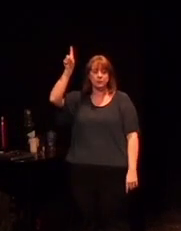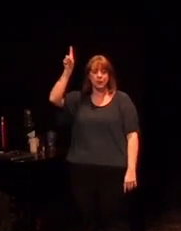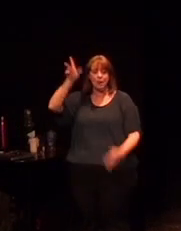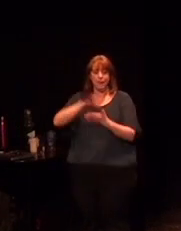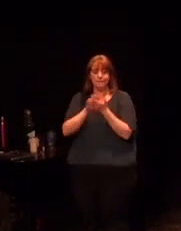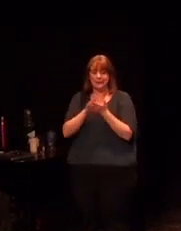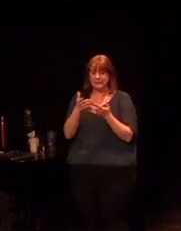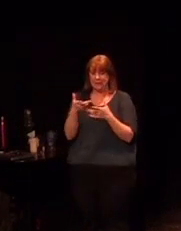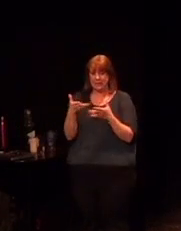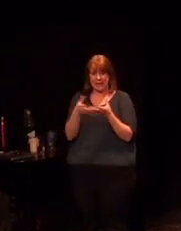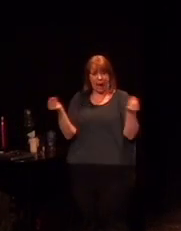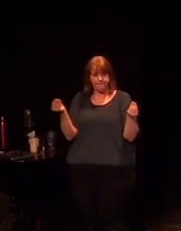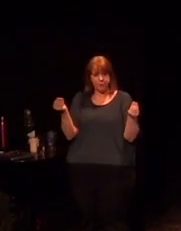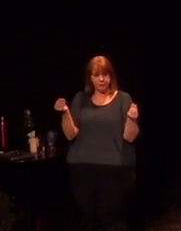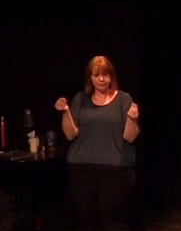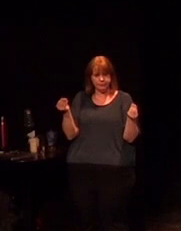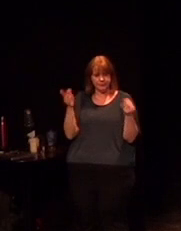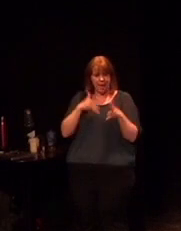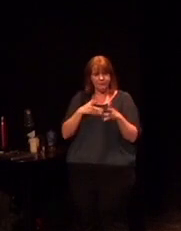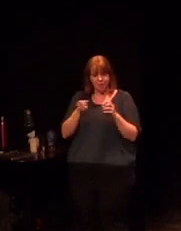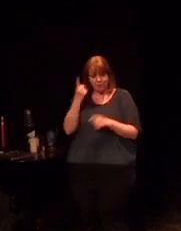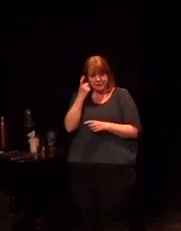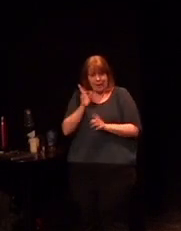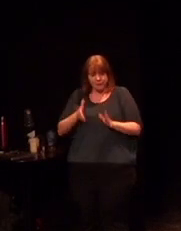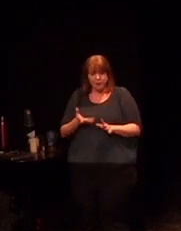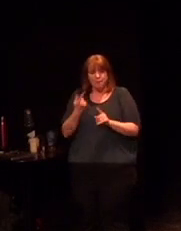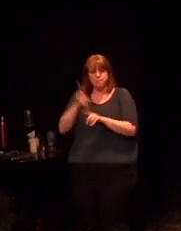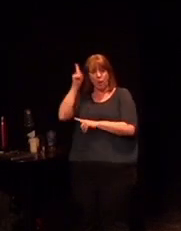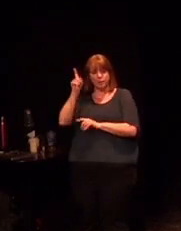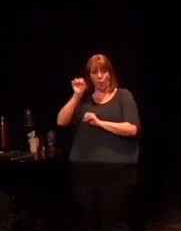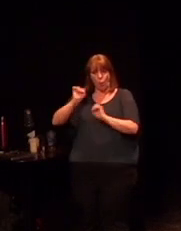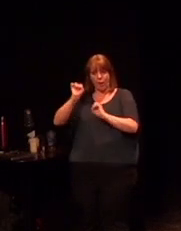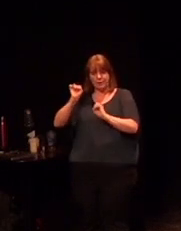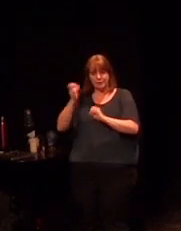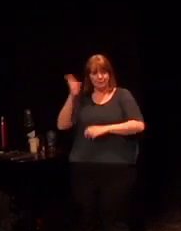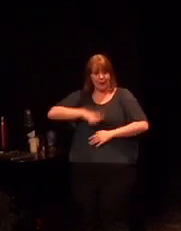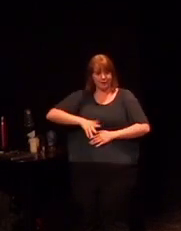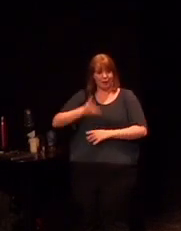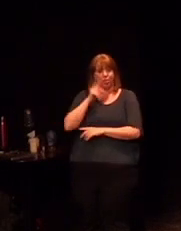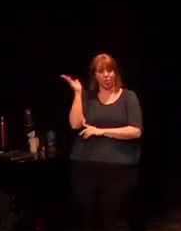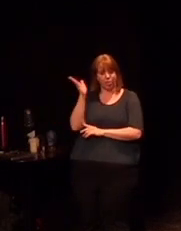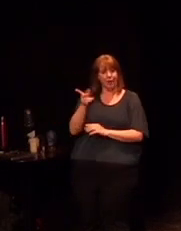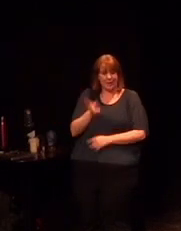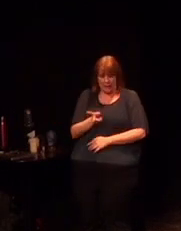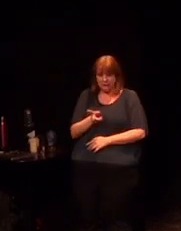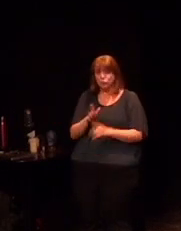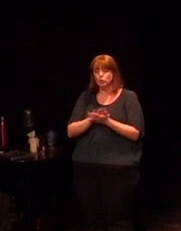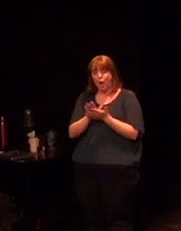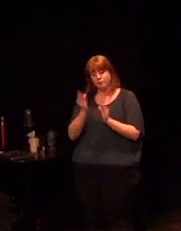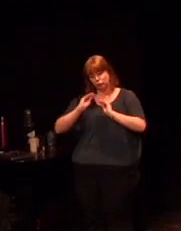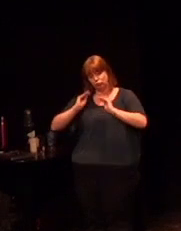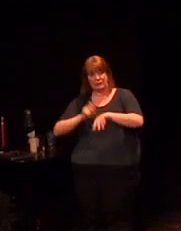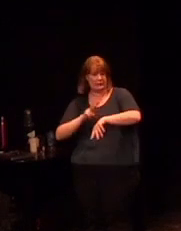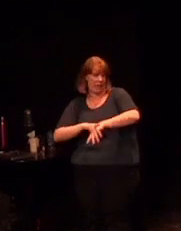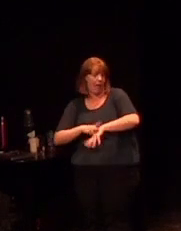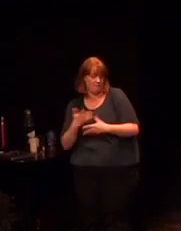in between, so you need to understand and leave a bit of space. So there was a bit of staff training development there. But I think we're still at